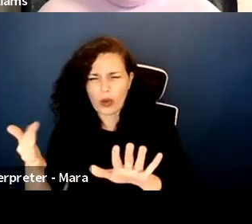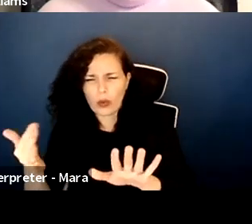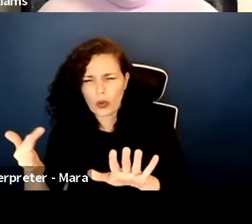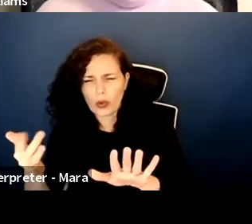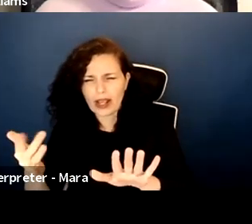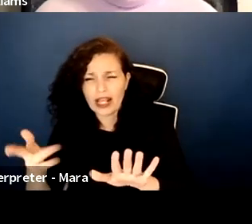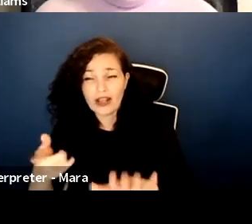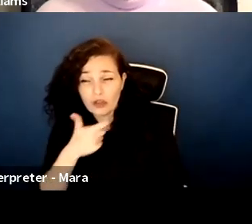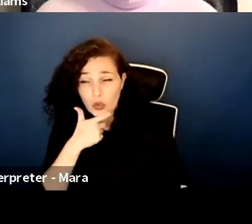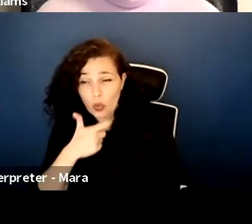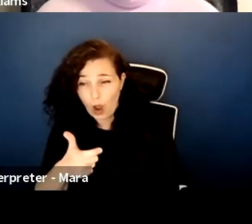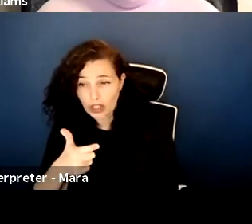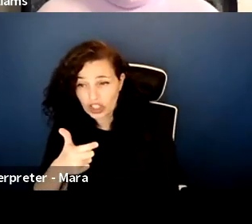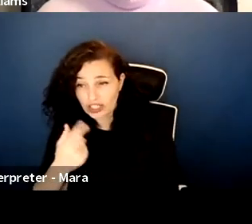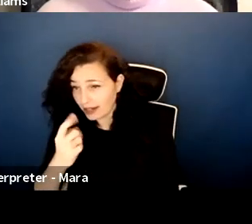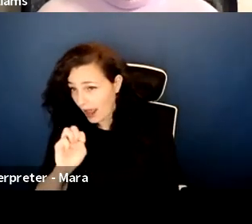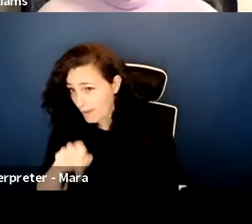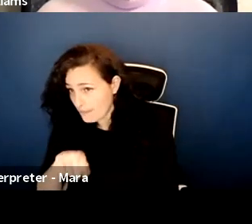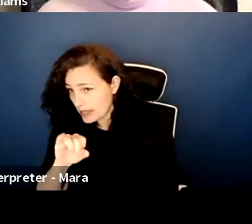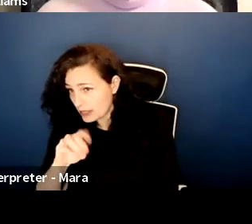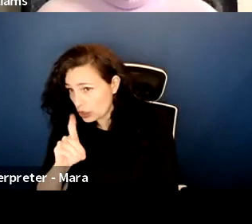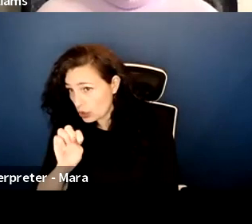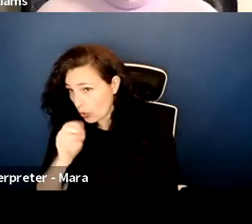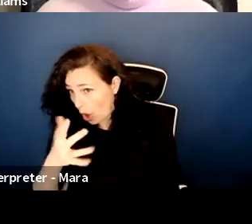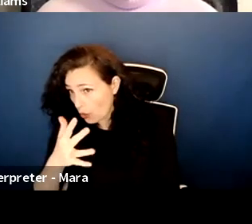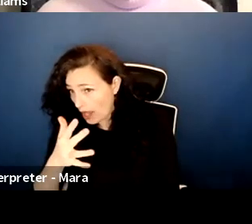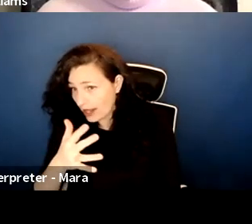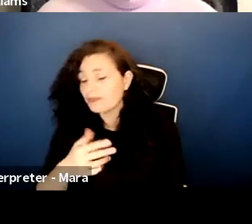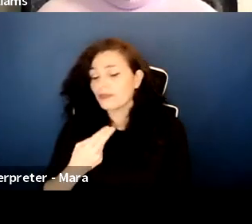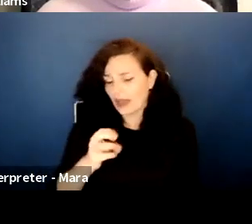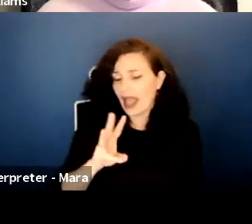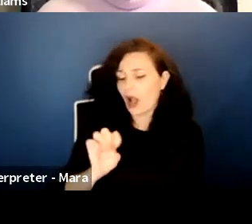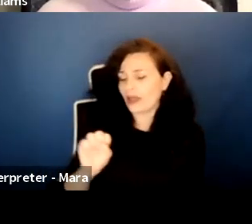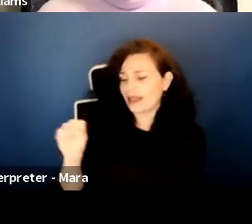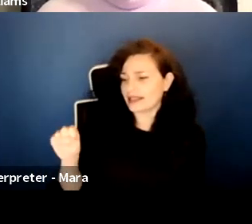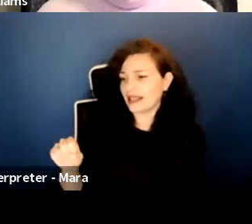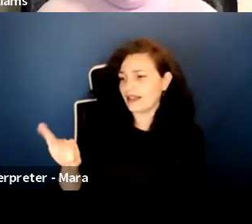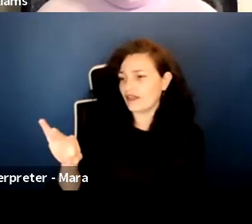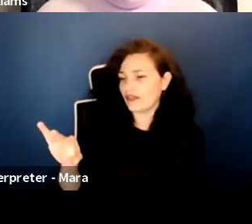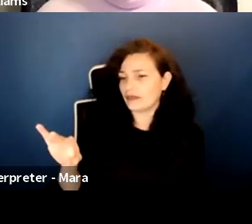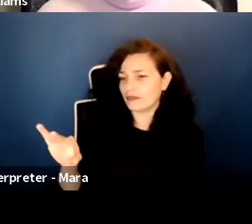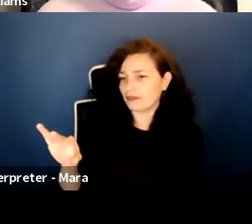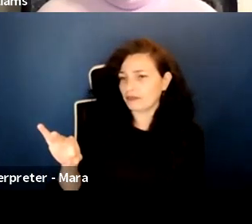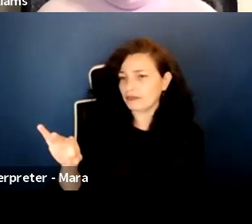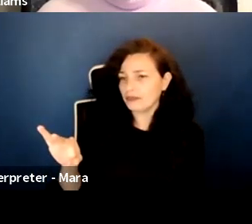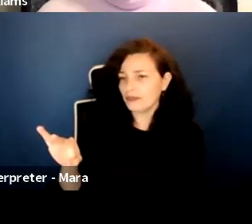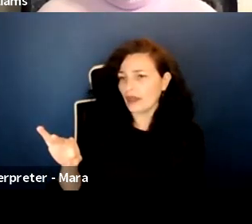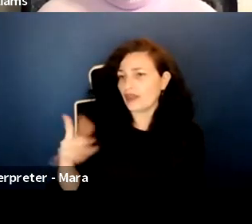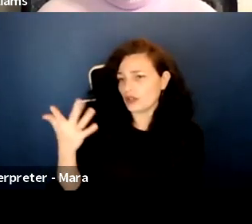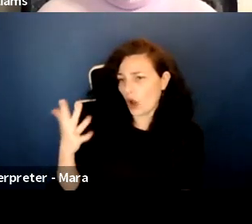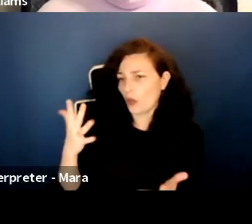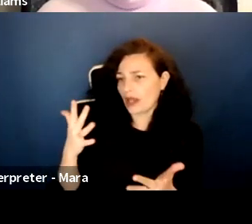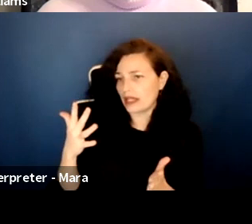an episode, yes. I see. Okay. Yeah. So if it's a show that's been on, like if I had an audition, okay, this is bad. Krisha, is Henry Danger still